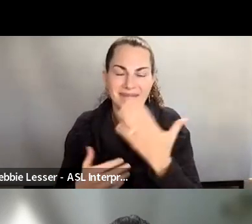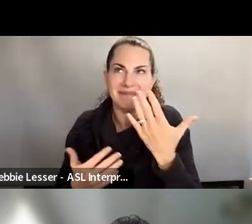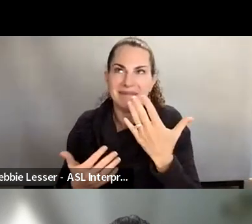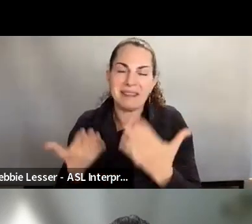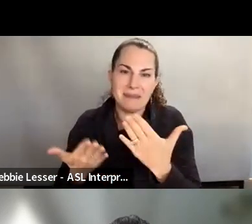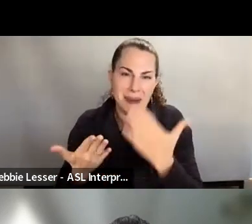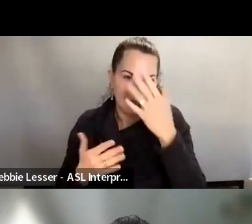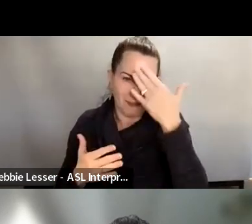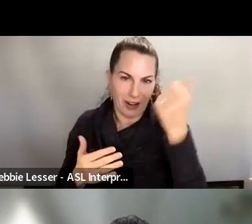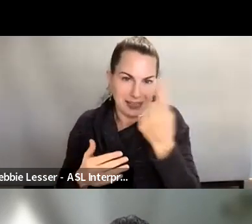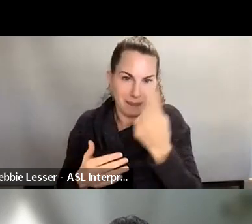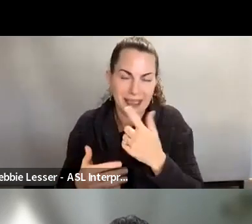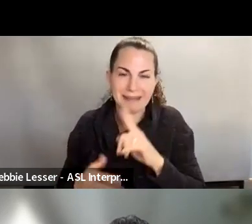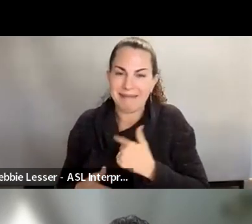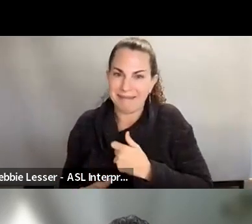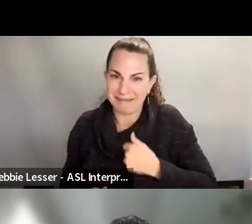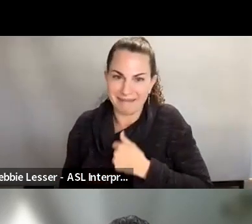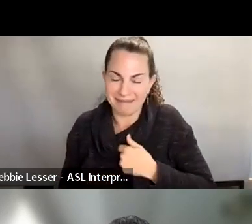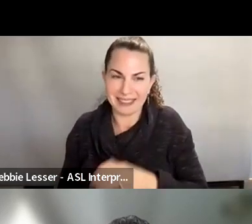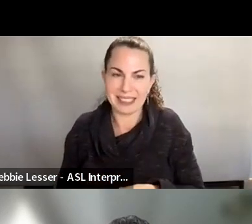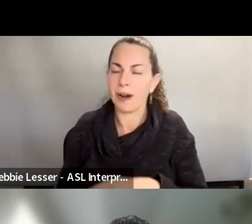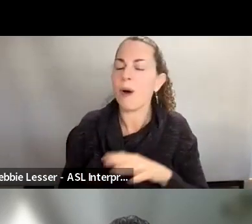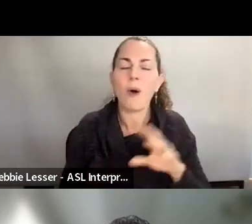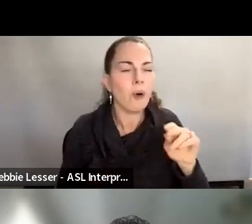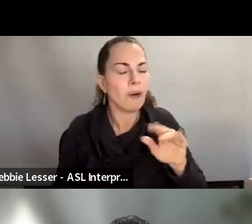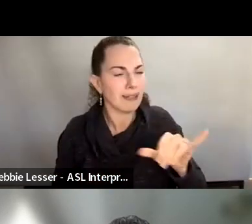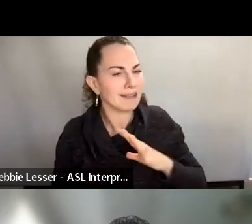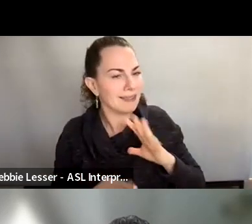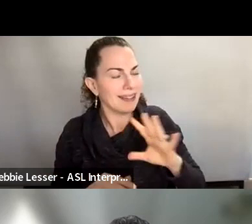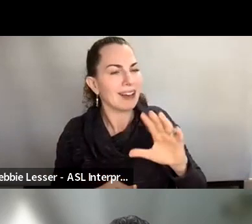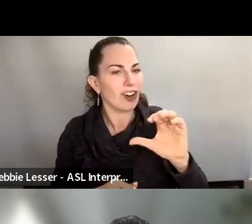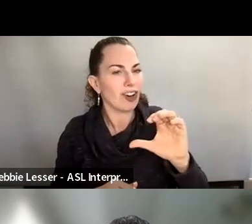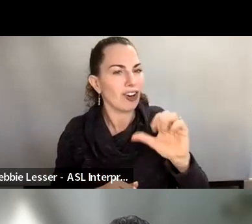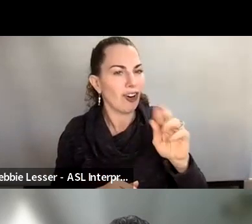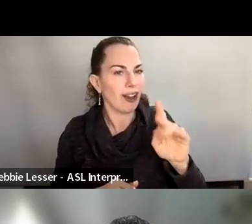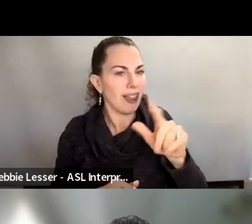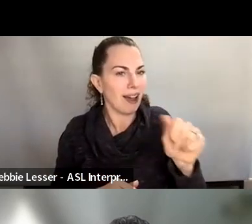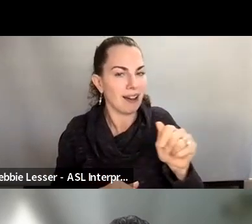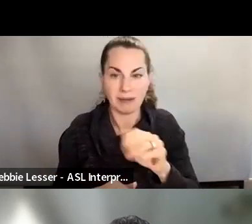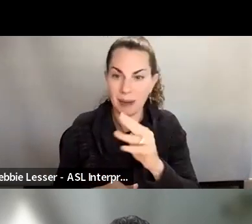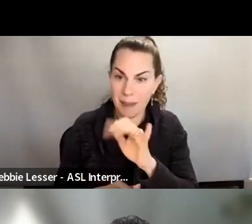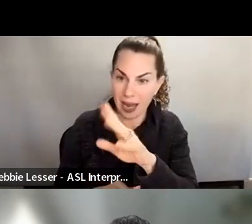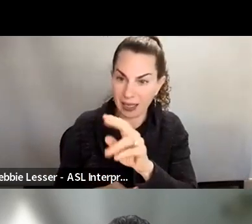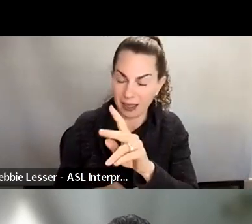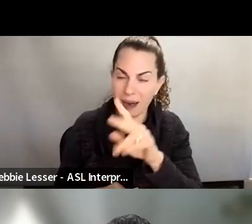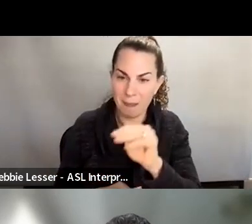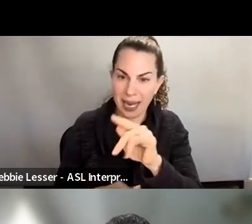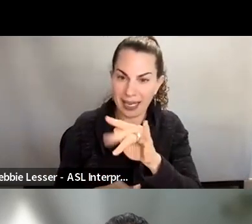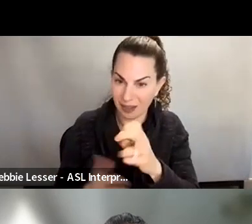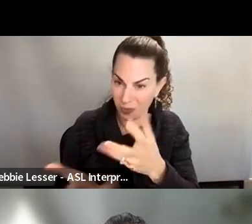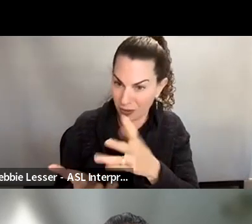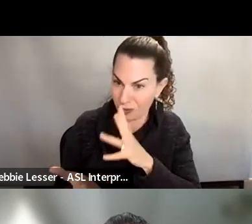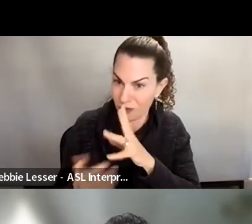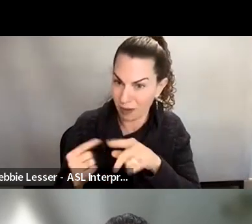me. No, that's fantastic, Carla. Dylan or Mike, do you want to weigh in on this reassessment idea?